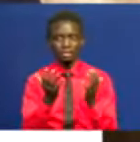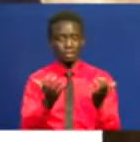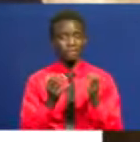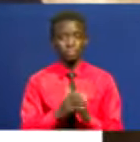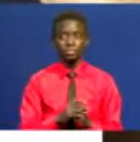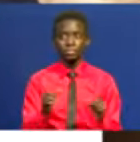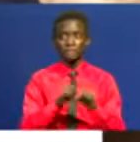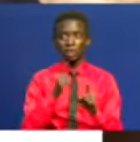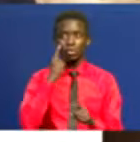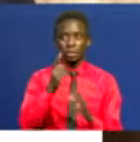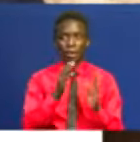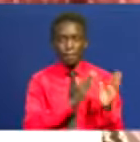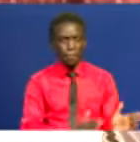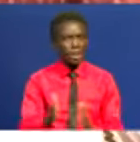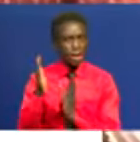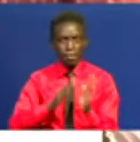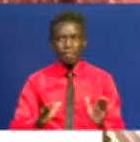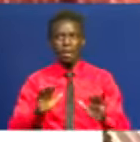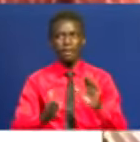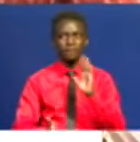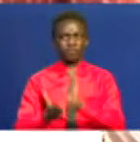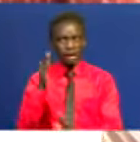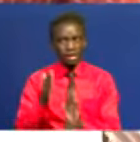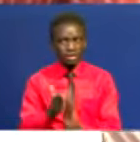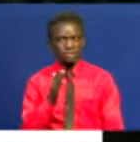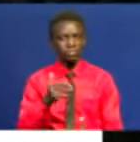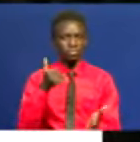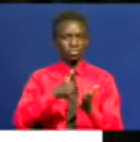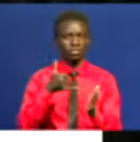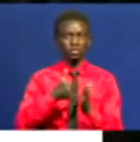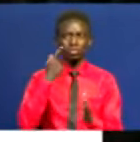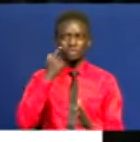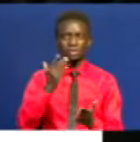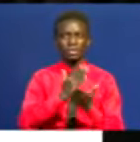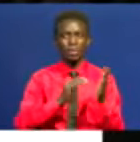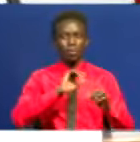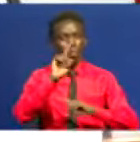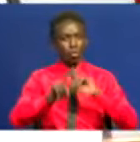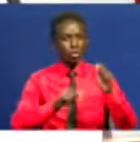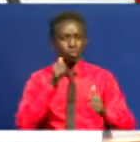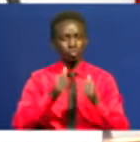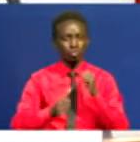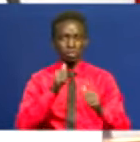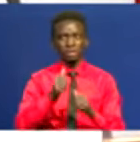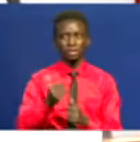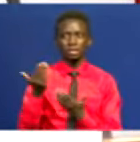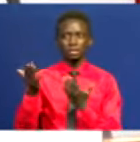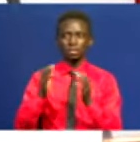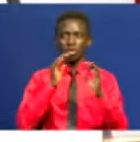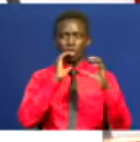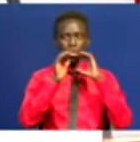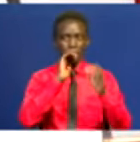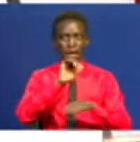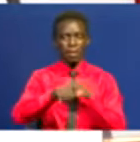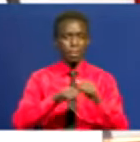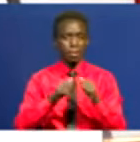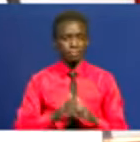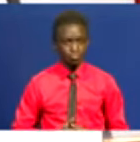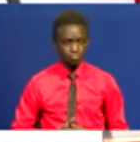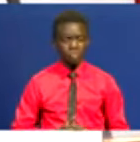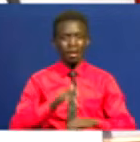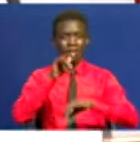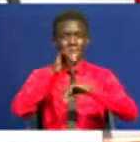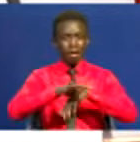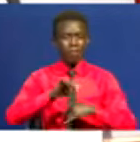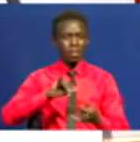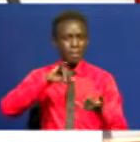mipango kabambe na hatua za haraka ni miongoni mwa masuala yaliyoangaziwa. Issues of early marriage, FGM defilement is